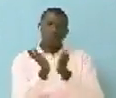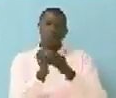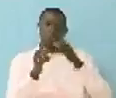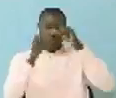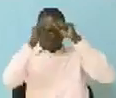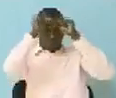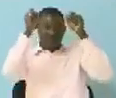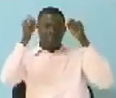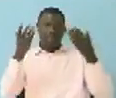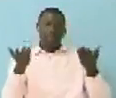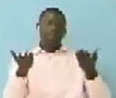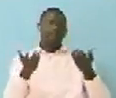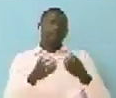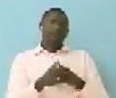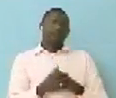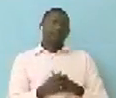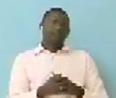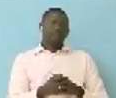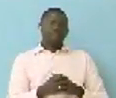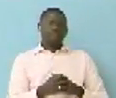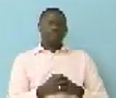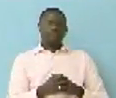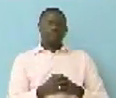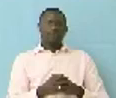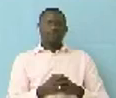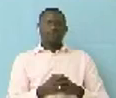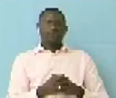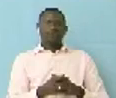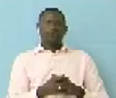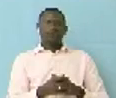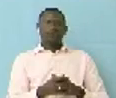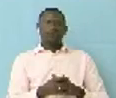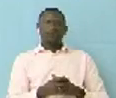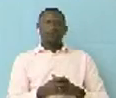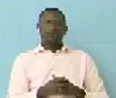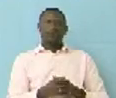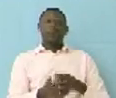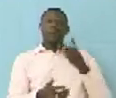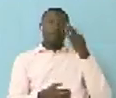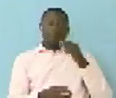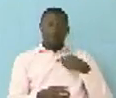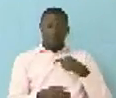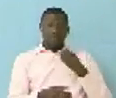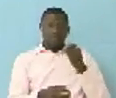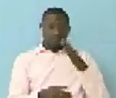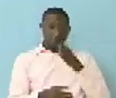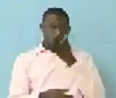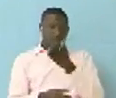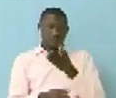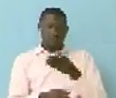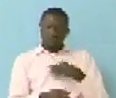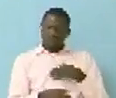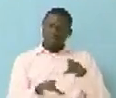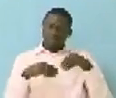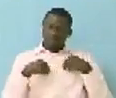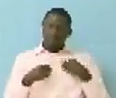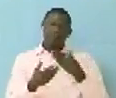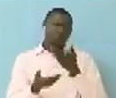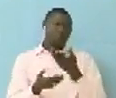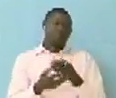If that is what it provides, then take it from there. I'm not a legal-minded person to know about that. You can take it from there.